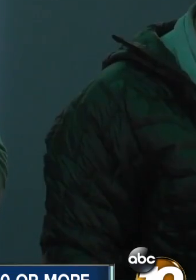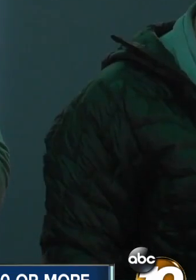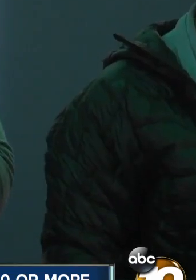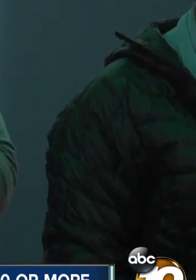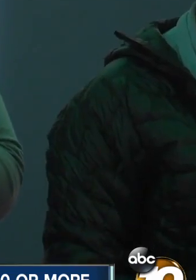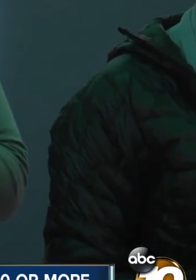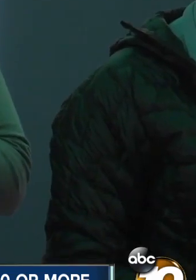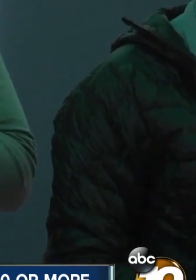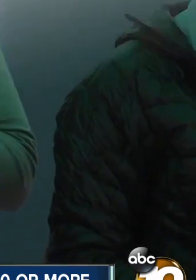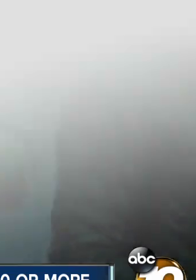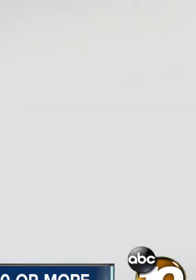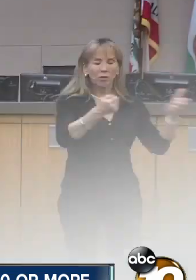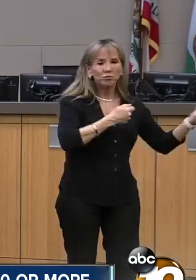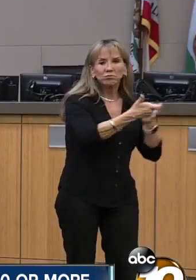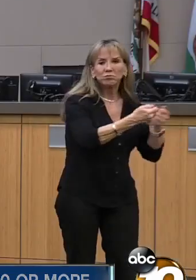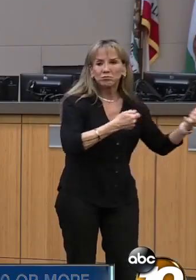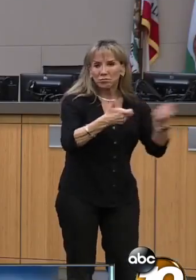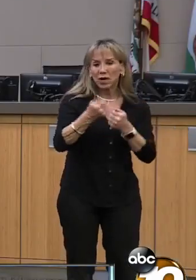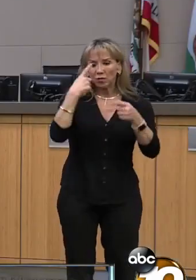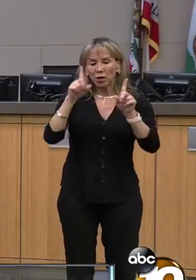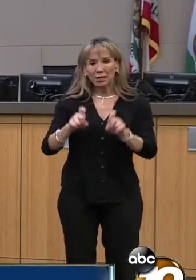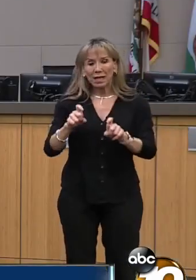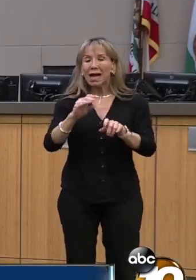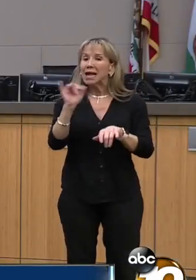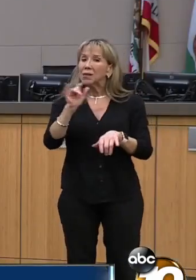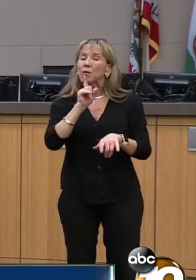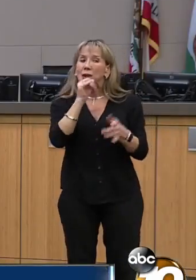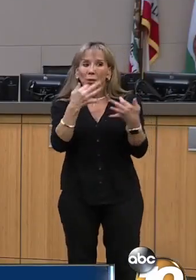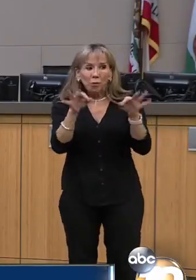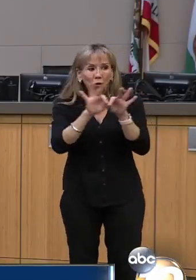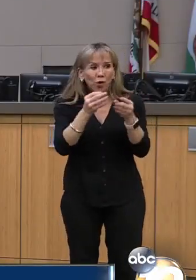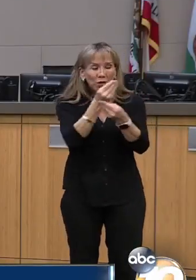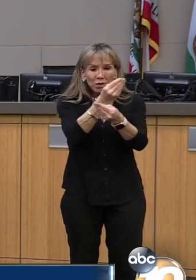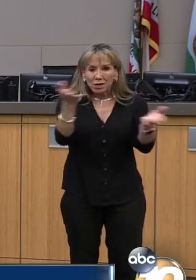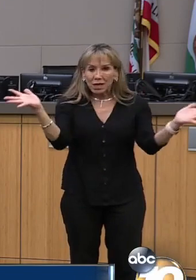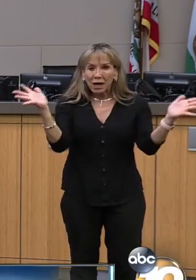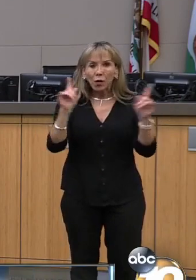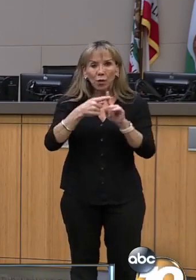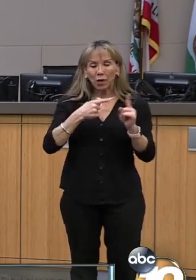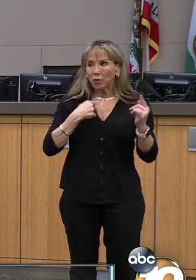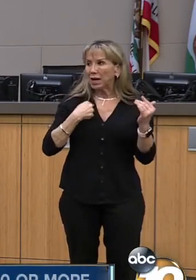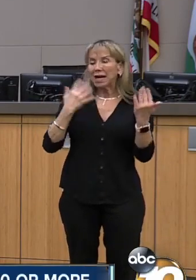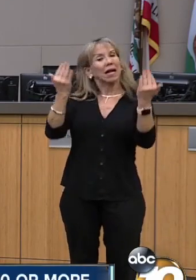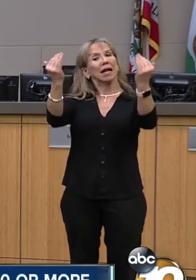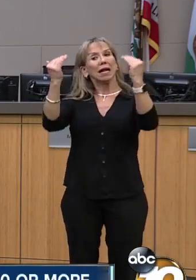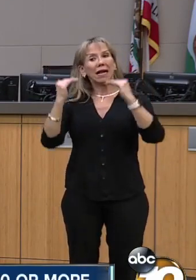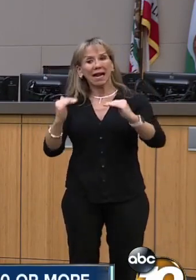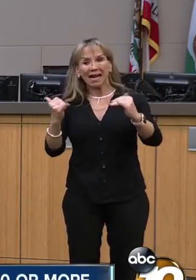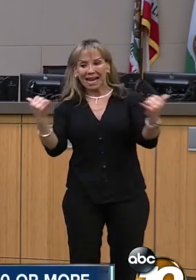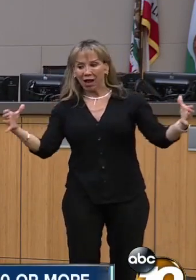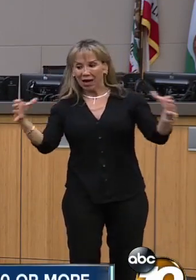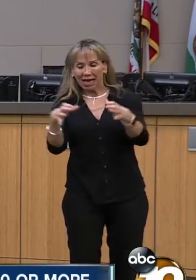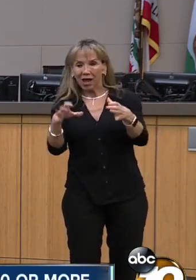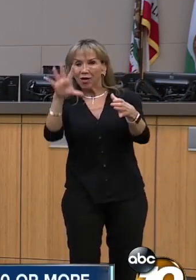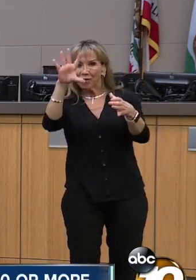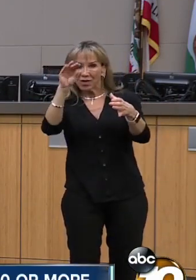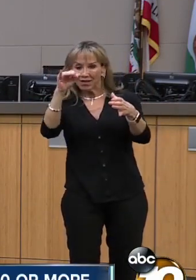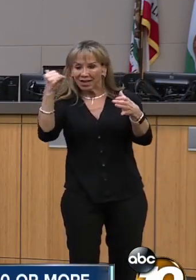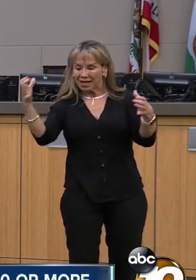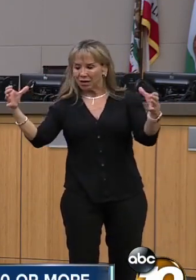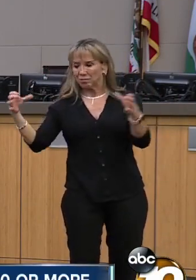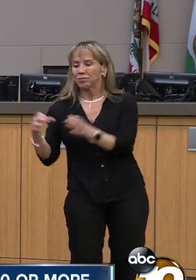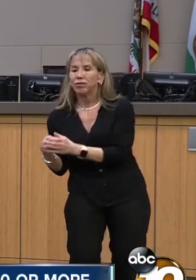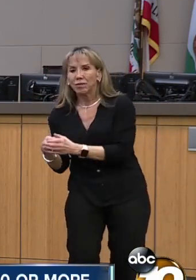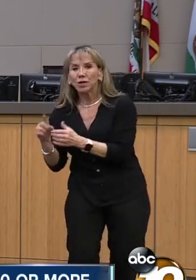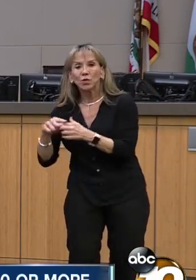their warnings. It is really important to reinforce to the public that when we lower public gatherings from 50 to 10, we need folks to heed